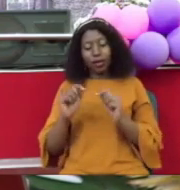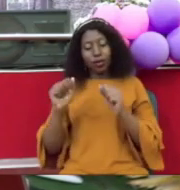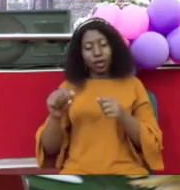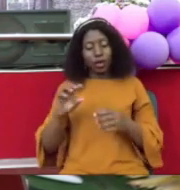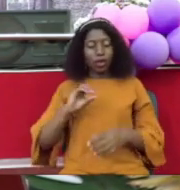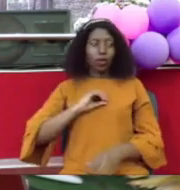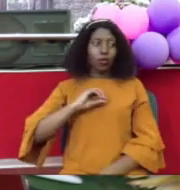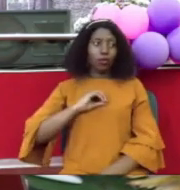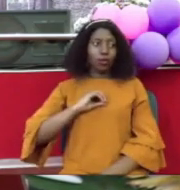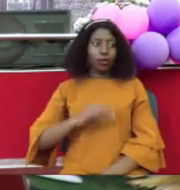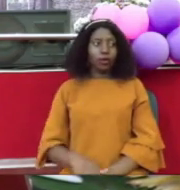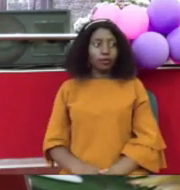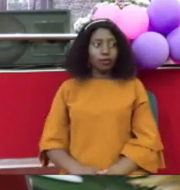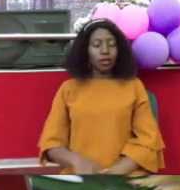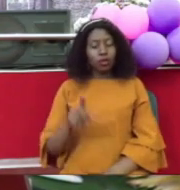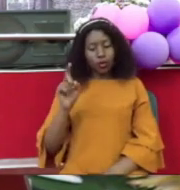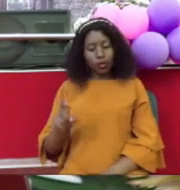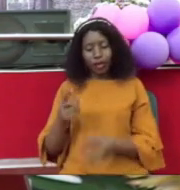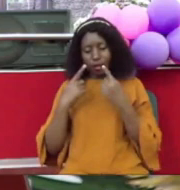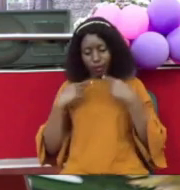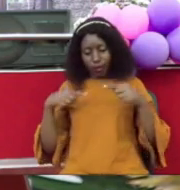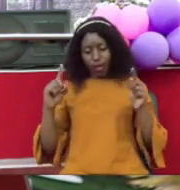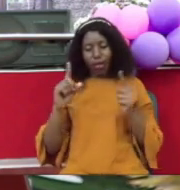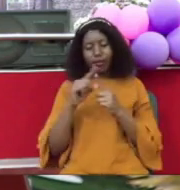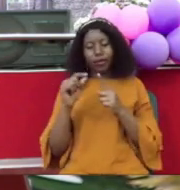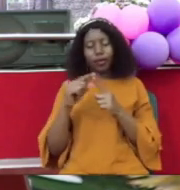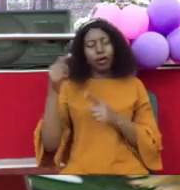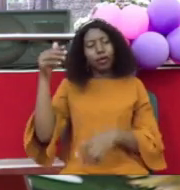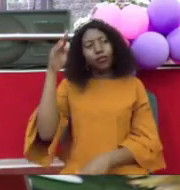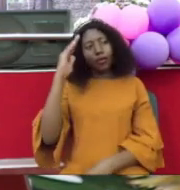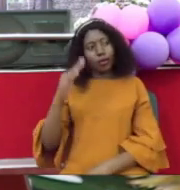to proclaim the word of God. Hivyo basi lazima tukaweze